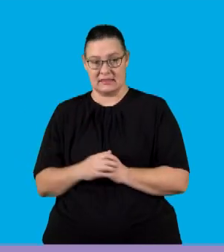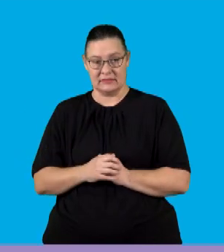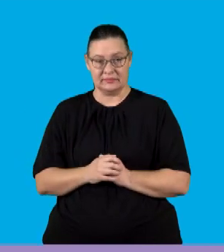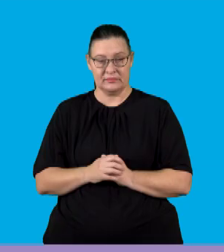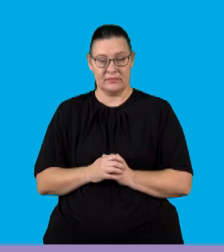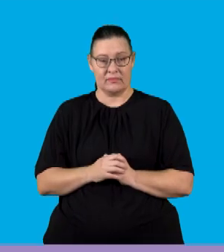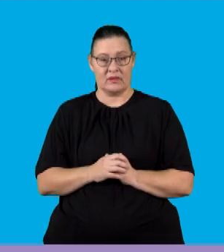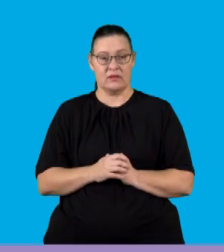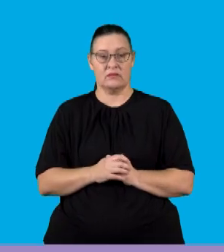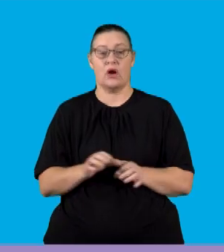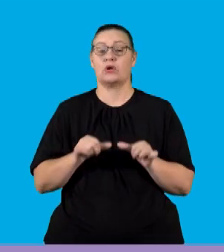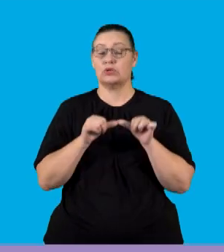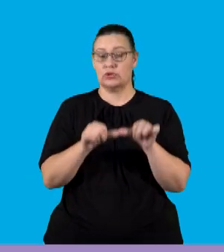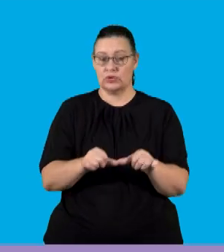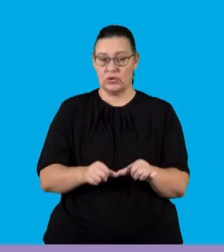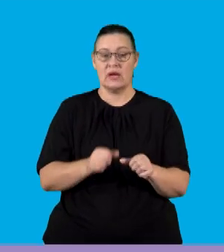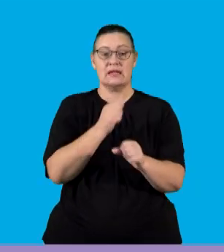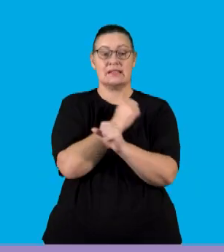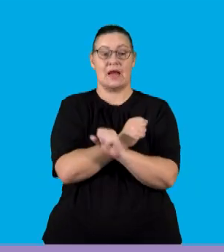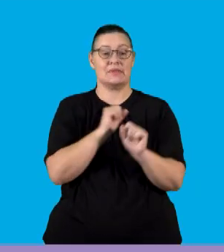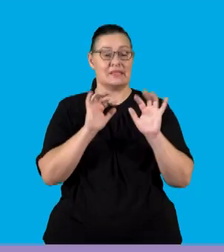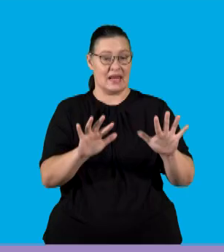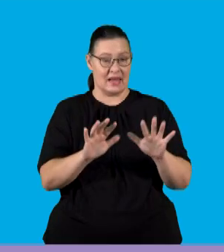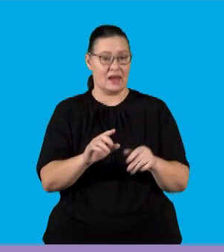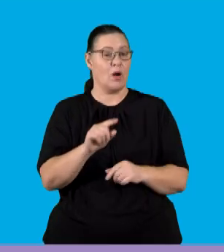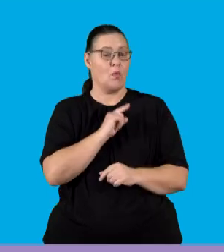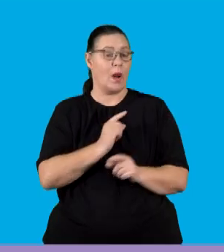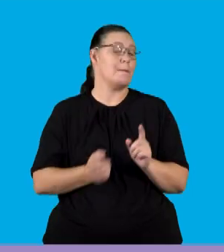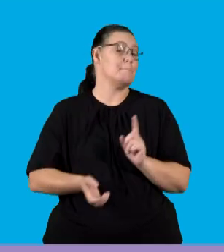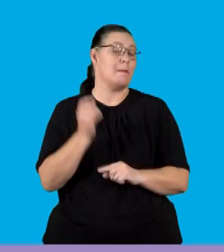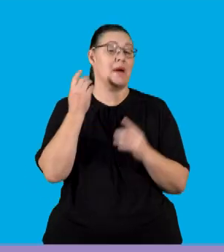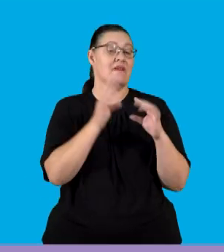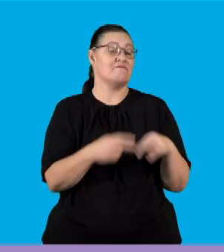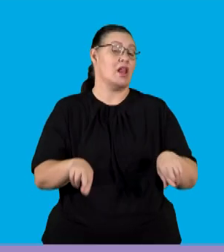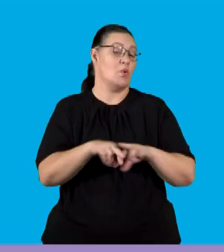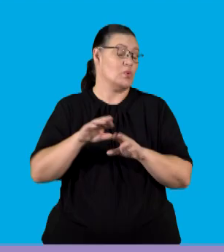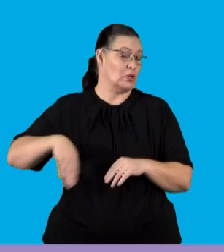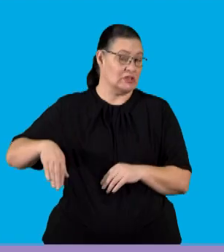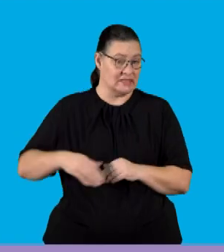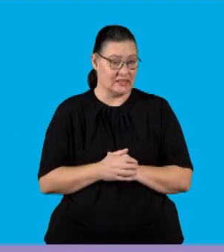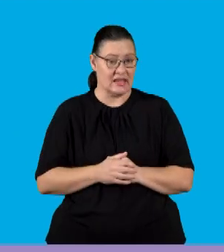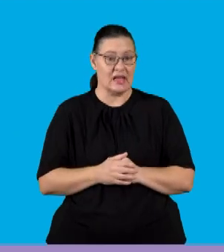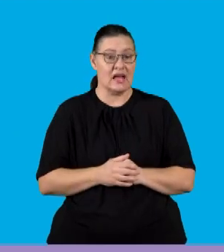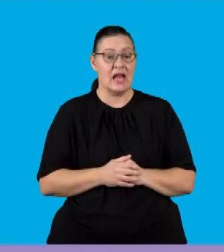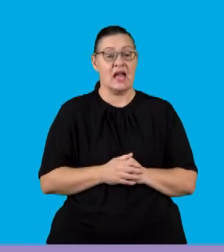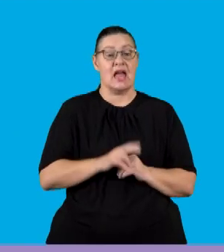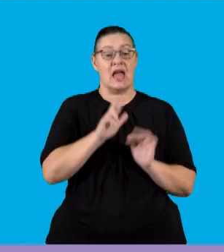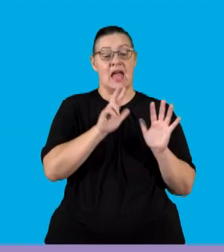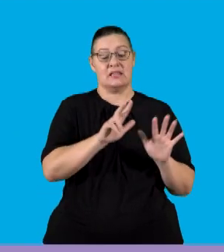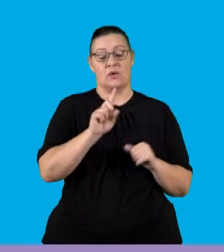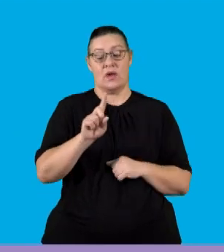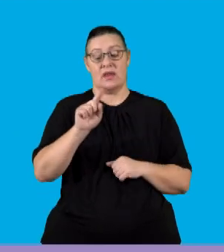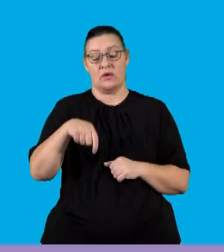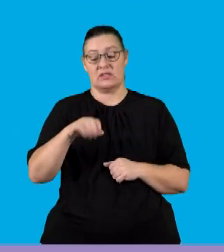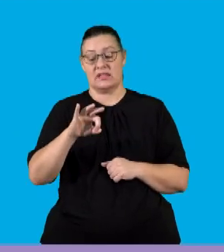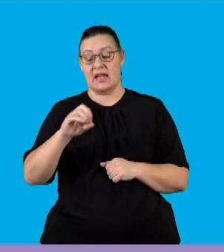81,300. We continue multiplying by 10 because we haven't reached our value yet. So 81,300 multiplied by